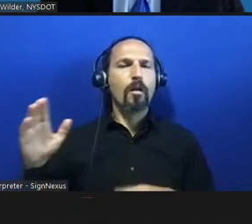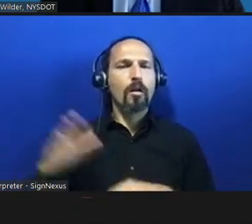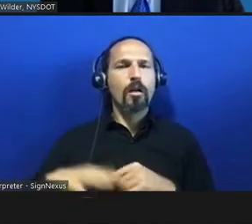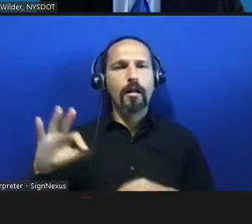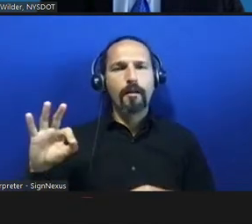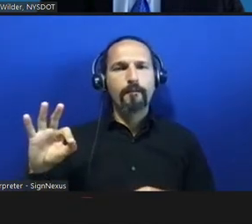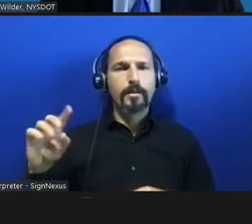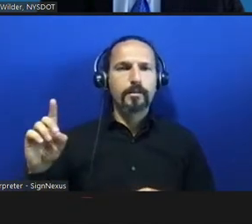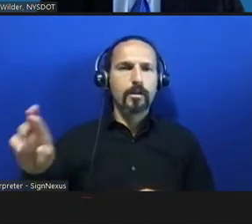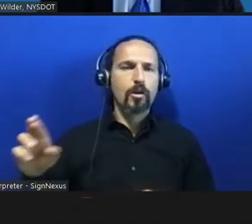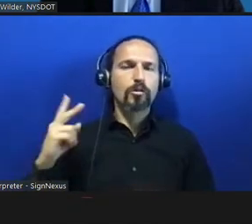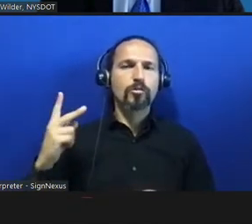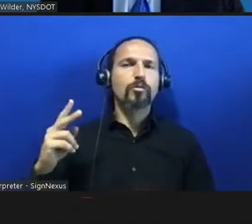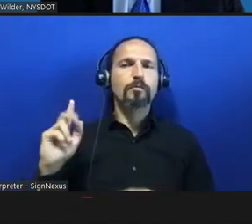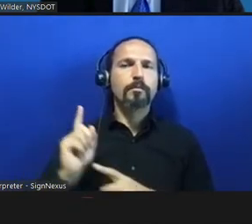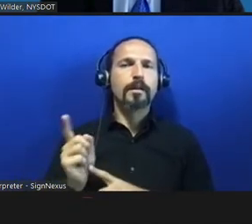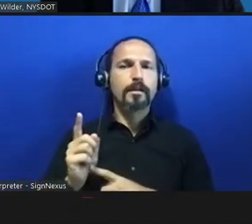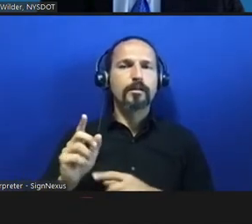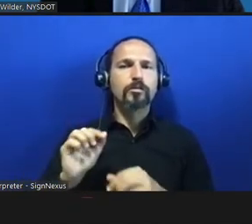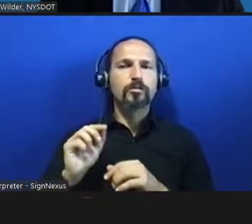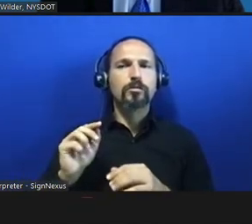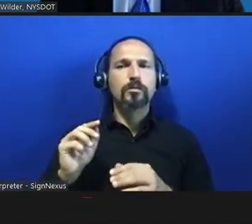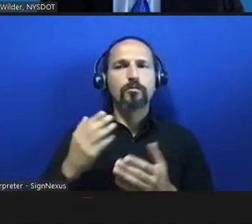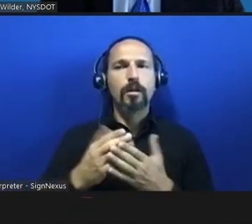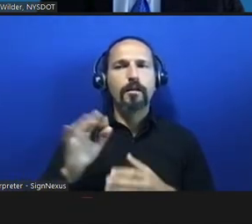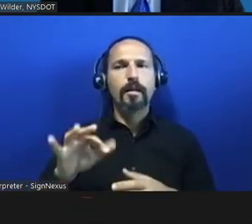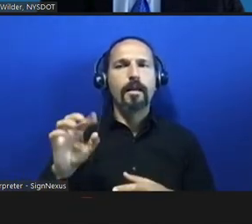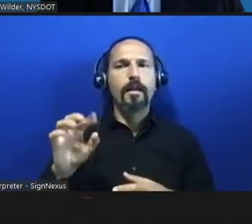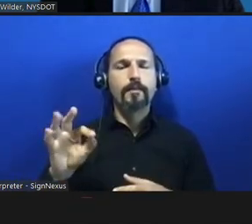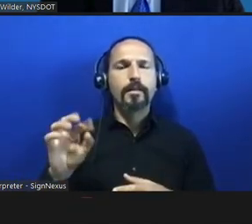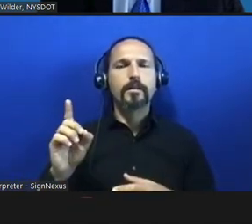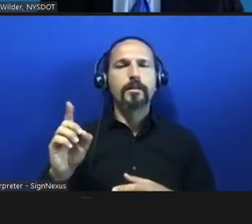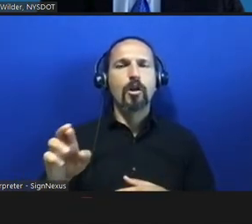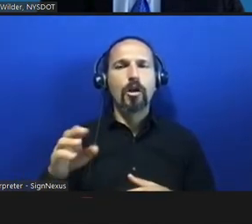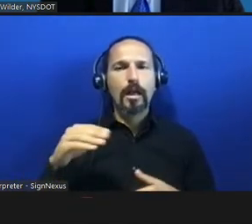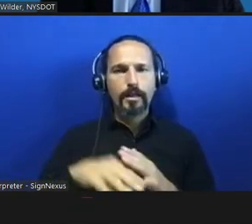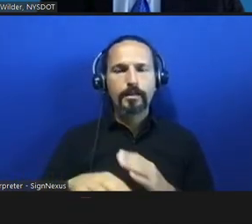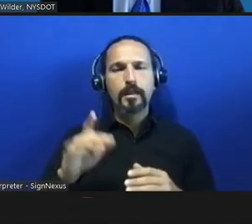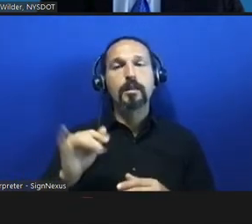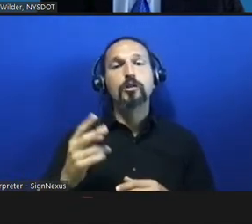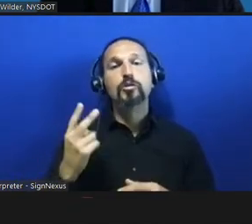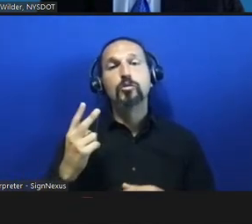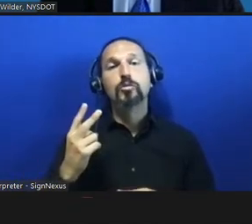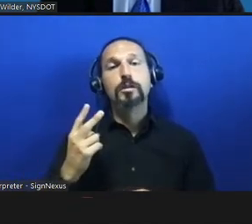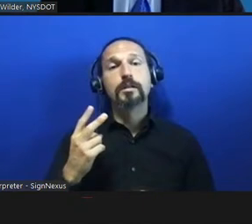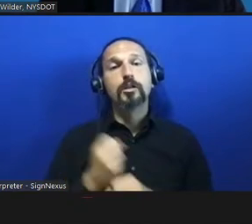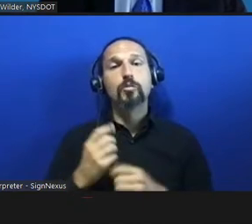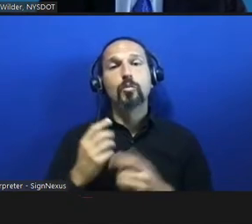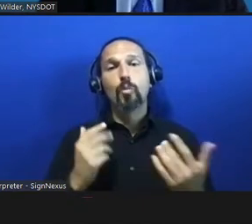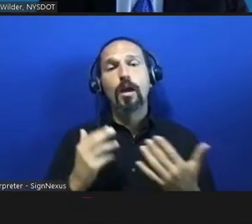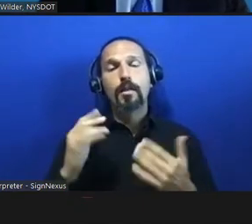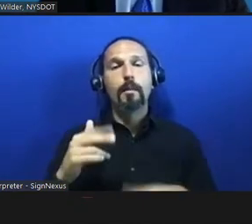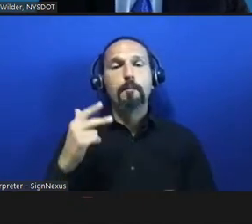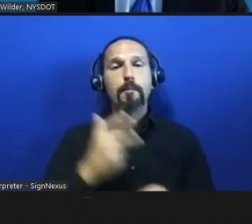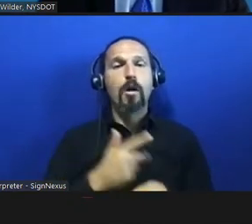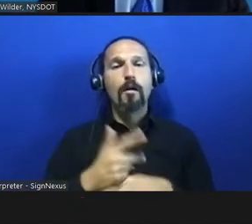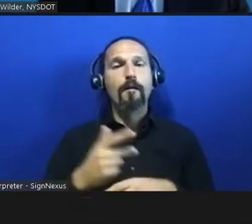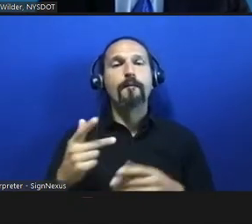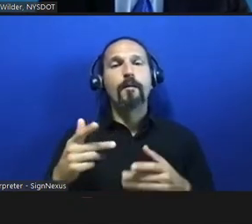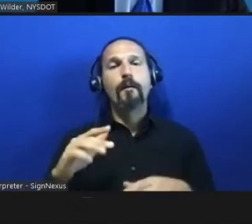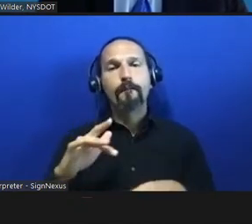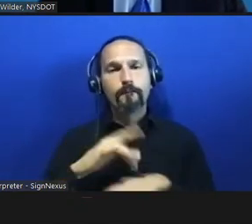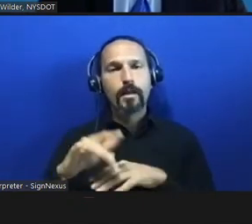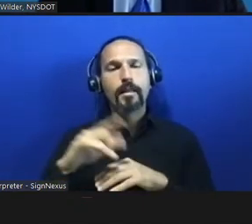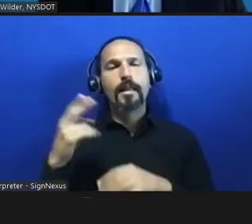or a two minute drive to the nearest FDR entrance at Montgomery Street after a two-year wait list a parking spot opened for me in the Hillman garage